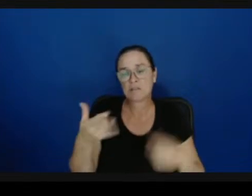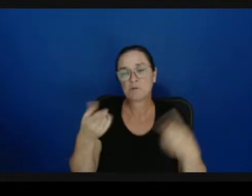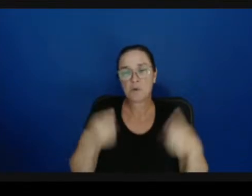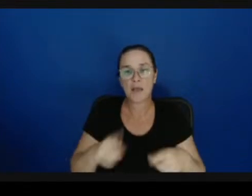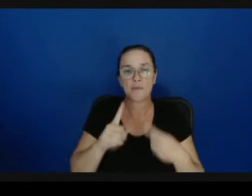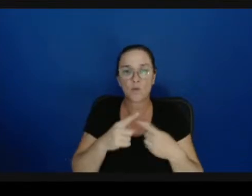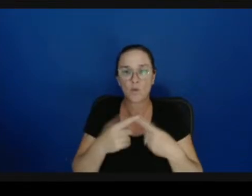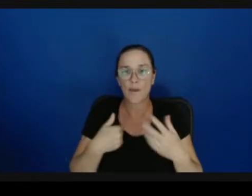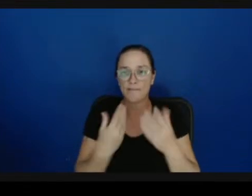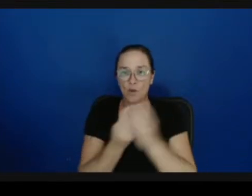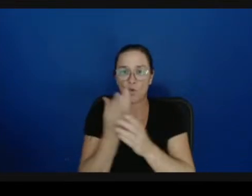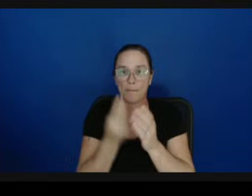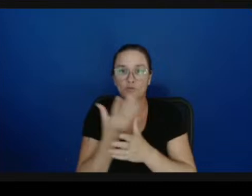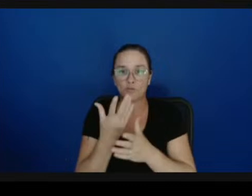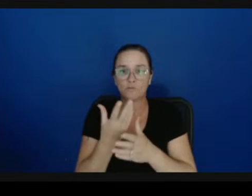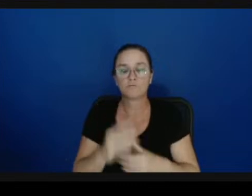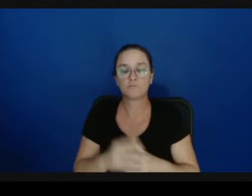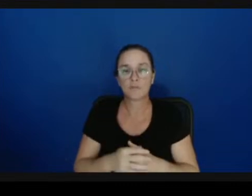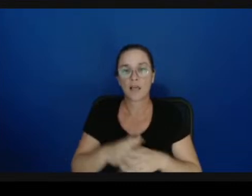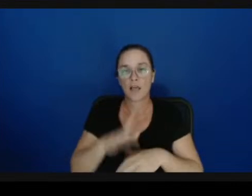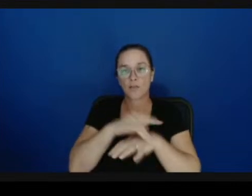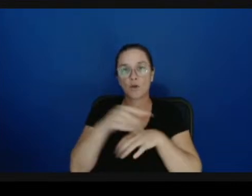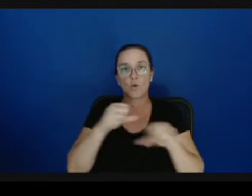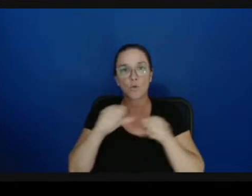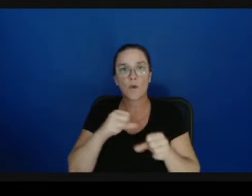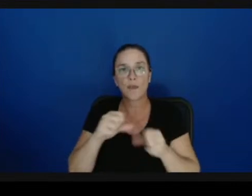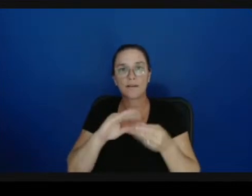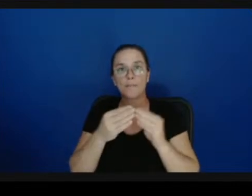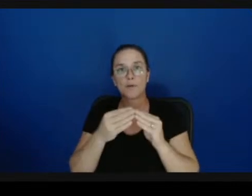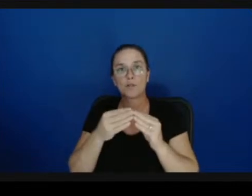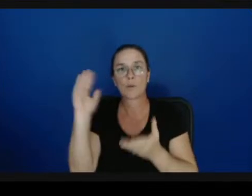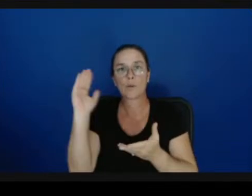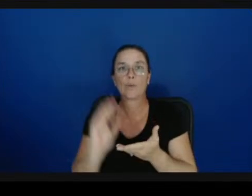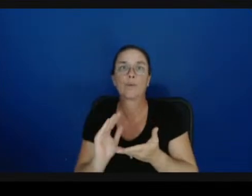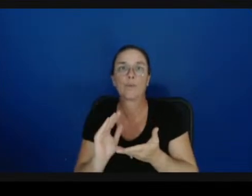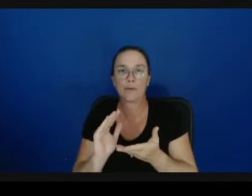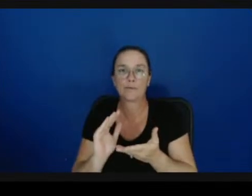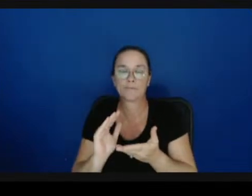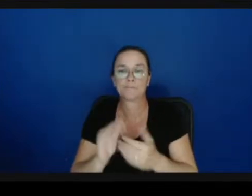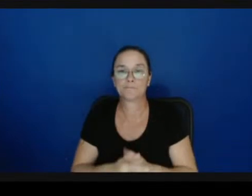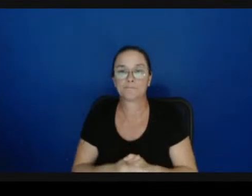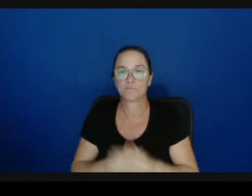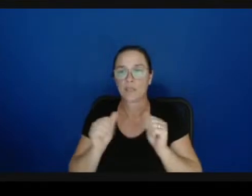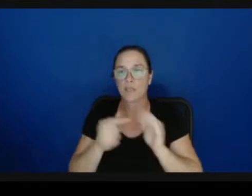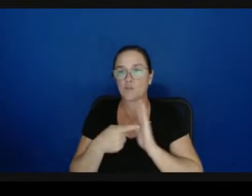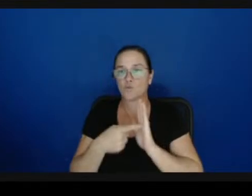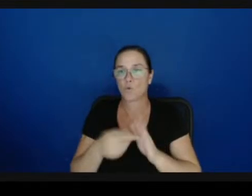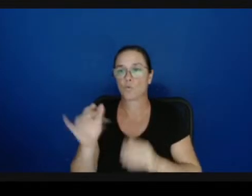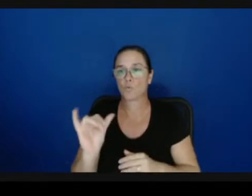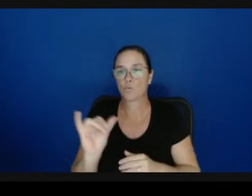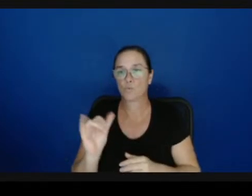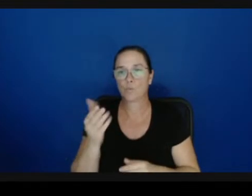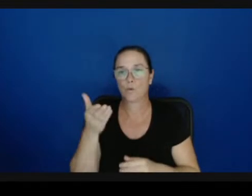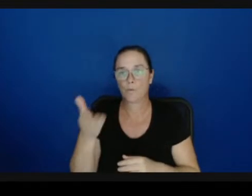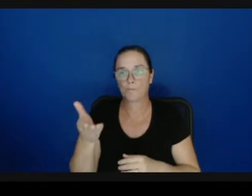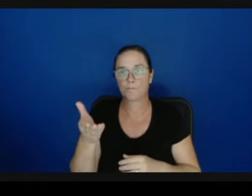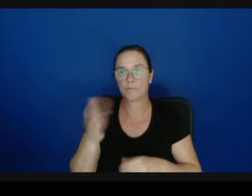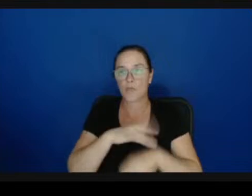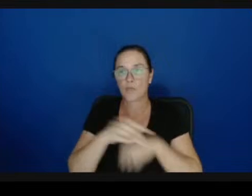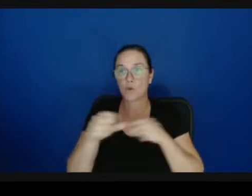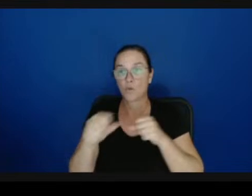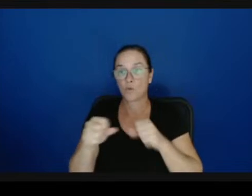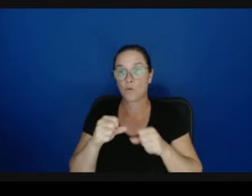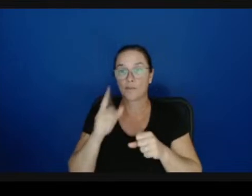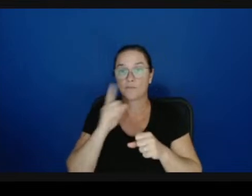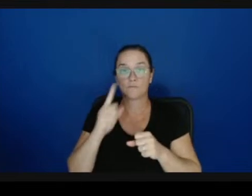an eruption begin, that earthquake rates actually go down. So in fact, I can show this as well here. The earthquake rates and depths for the past